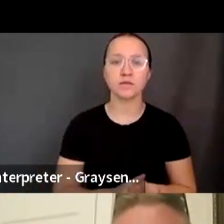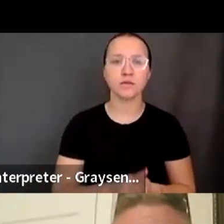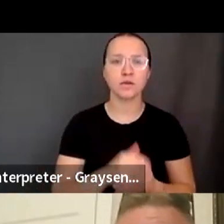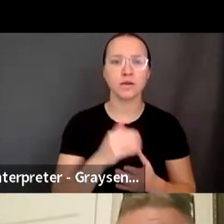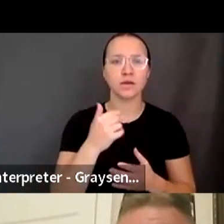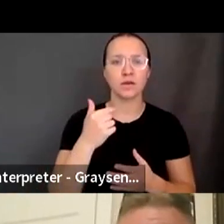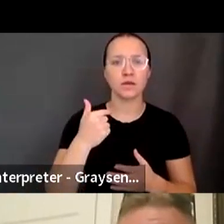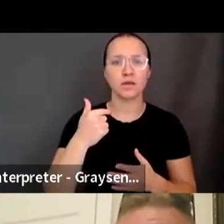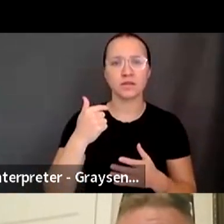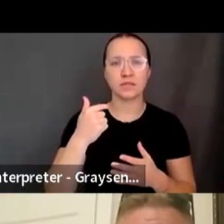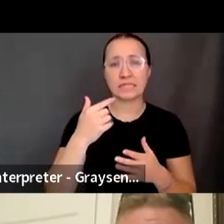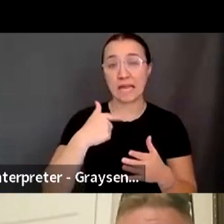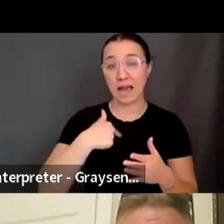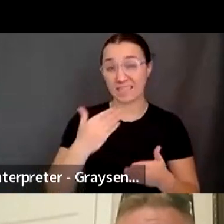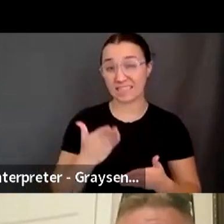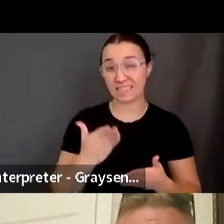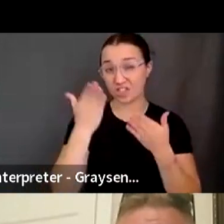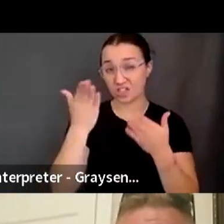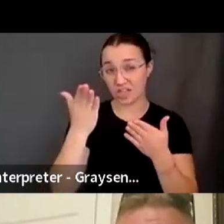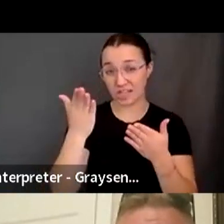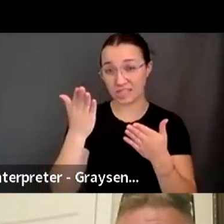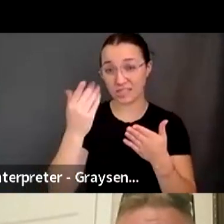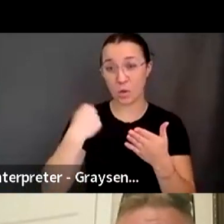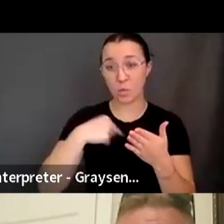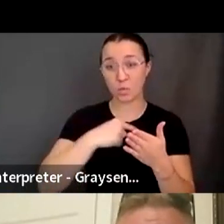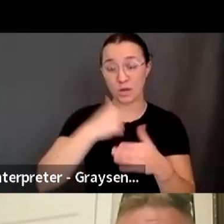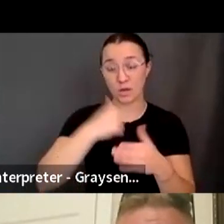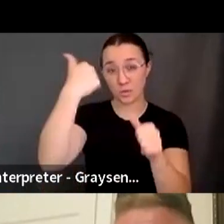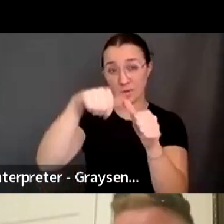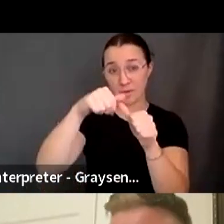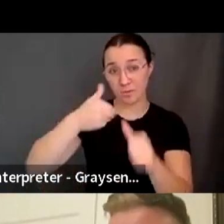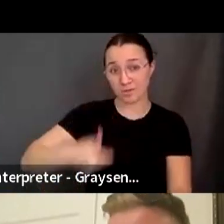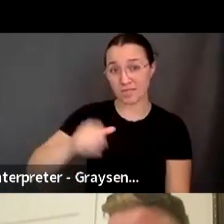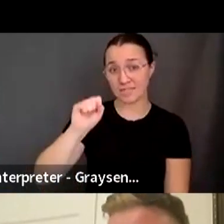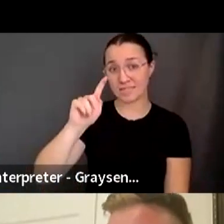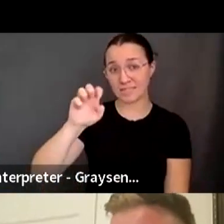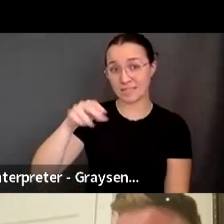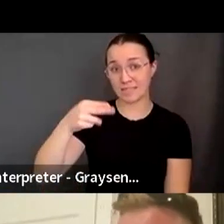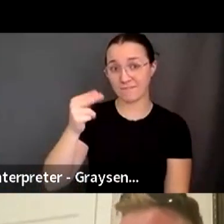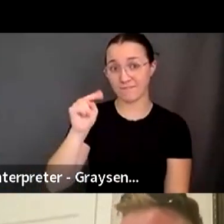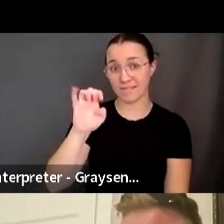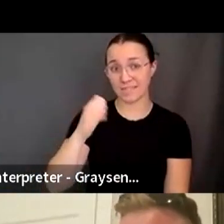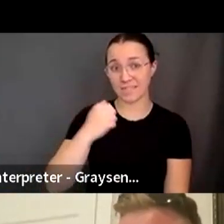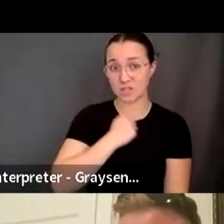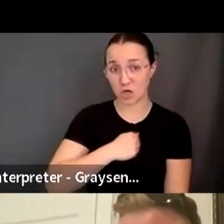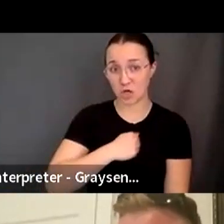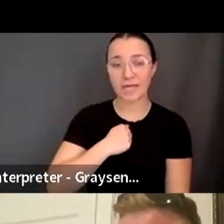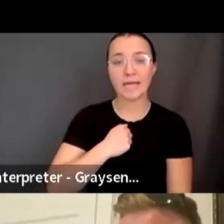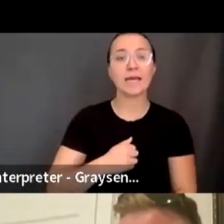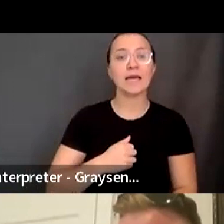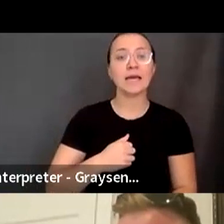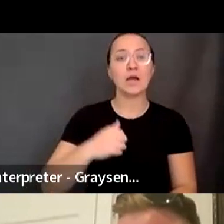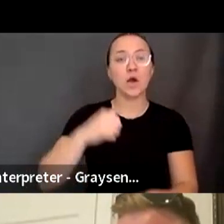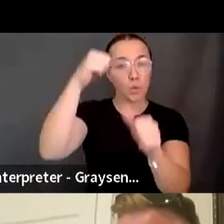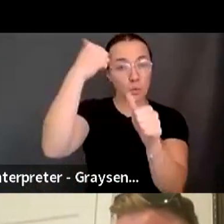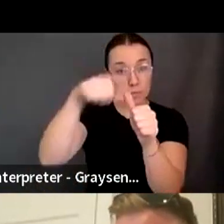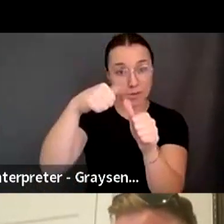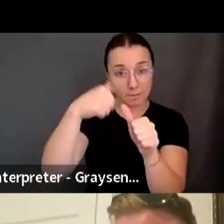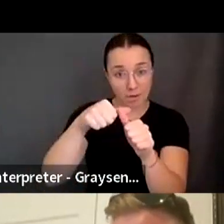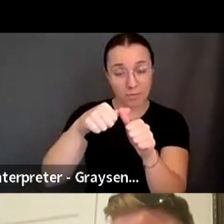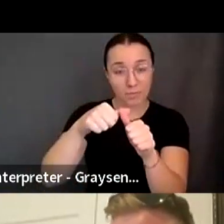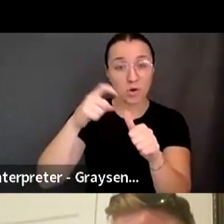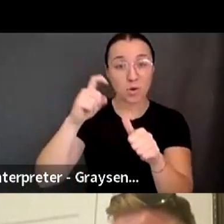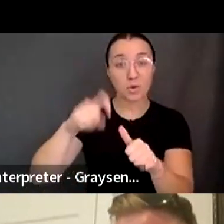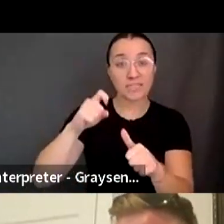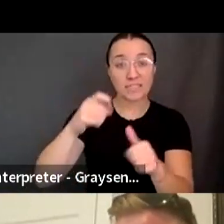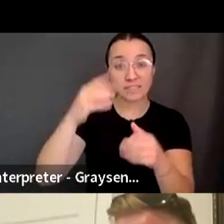May I suggest, let's just keep in mind, this is Stephanie, I'm sorry. Let's keep in mind that we're going to have to let all the